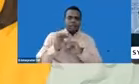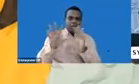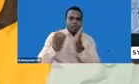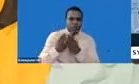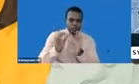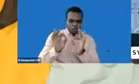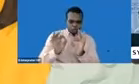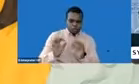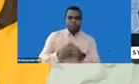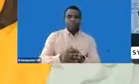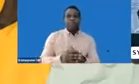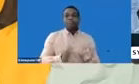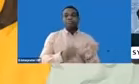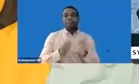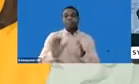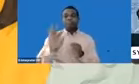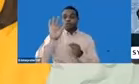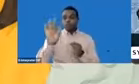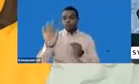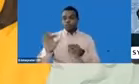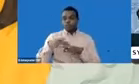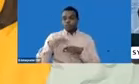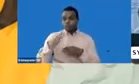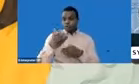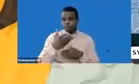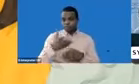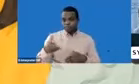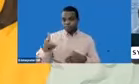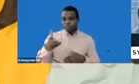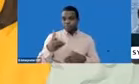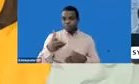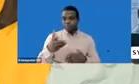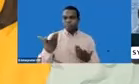website owners expected or required? How, when, and what?